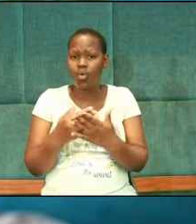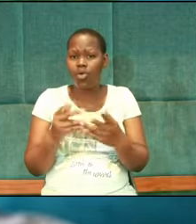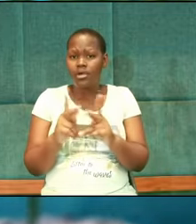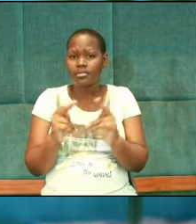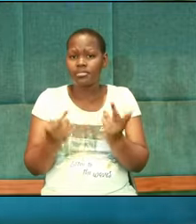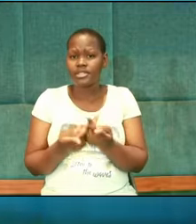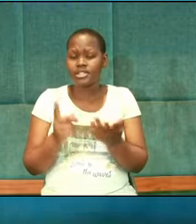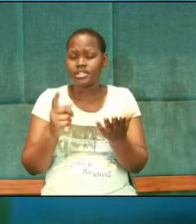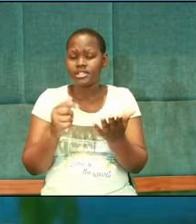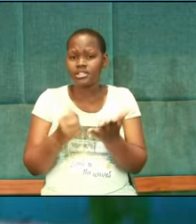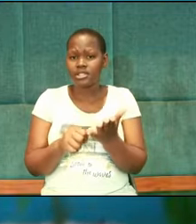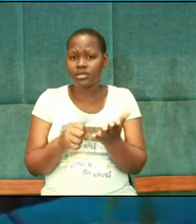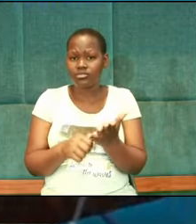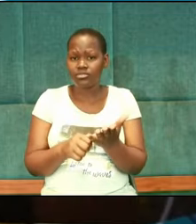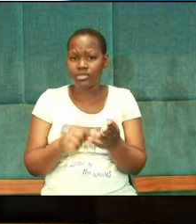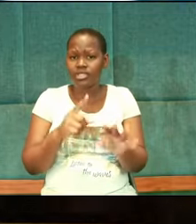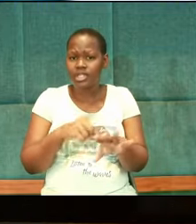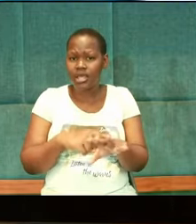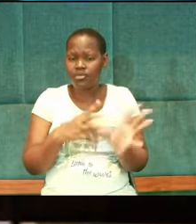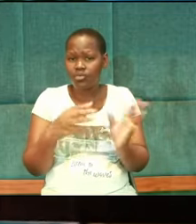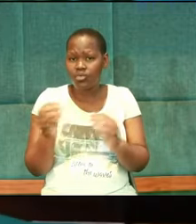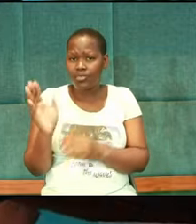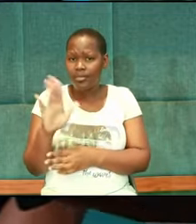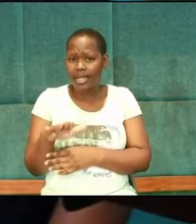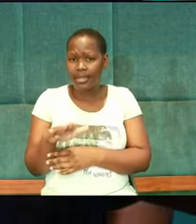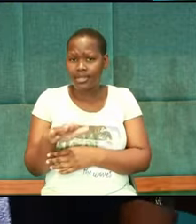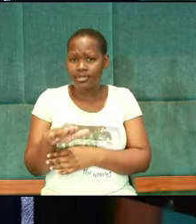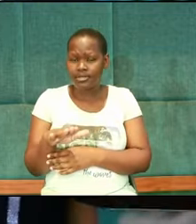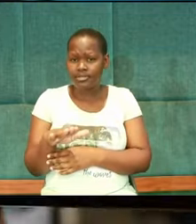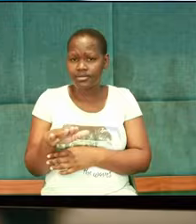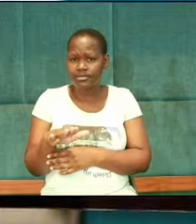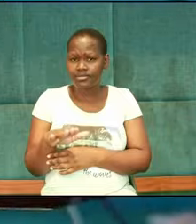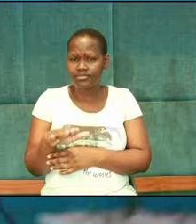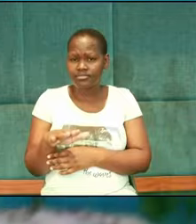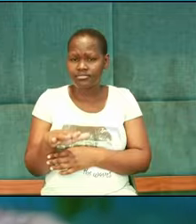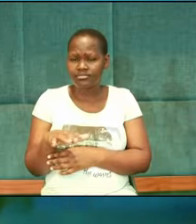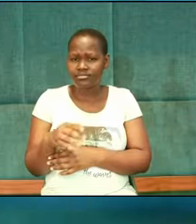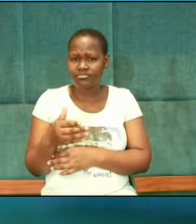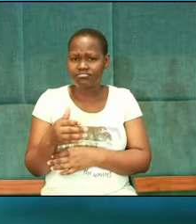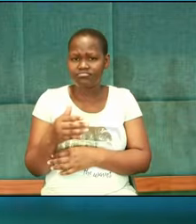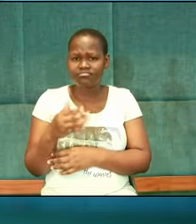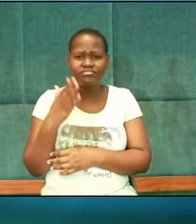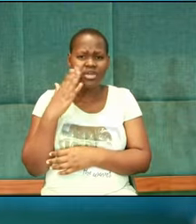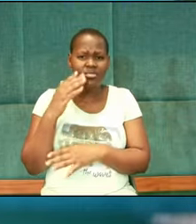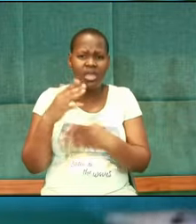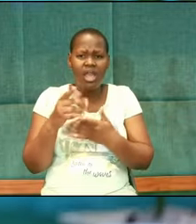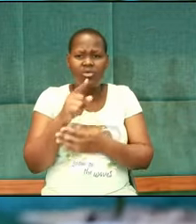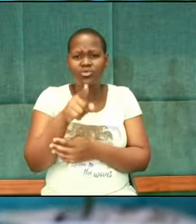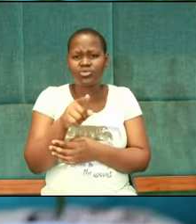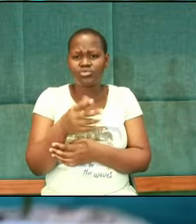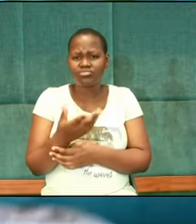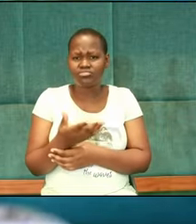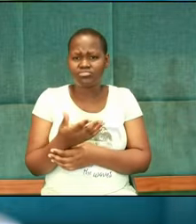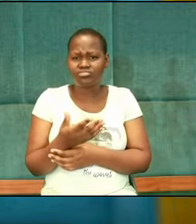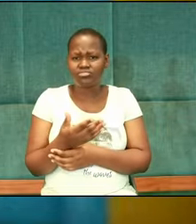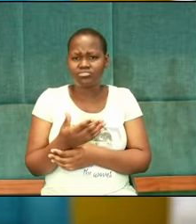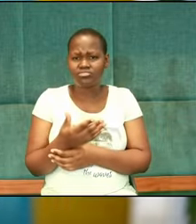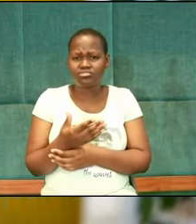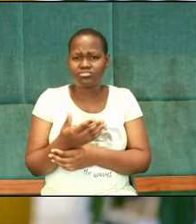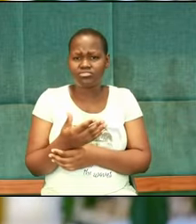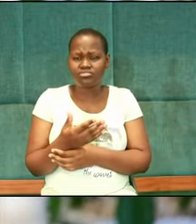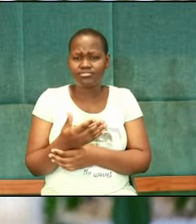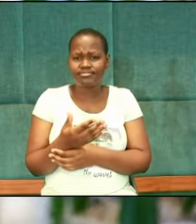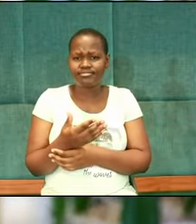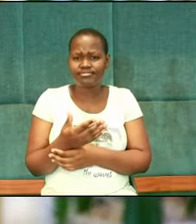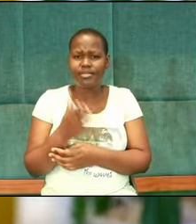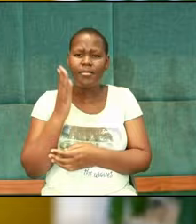Immediately I get back, and I didn't hear, hey, honey, how are you? Maybe Susan has done something. The mother is all